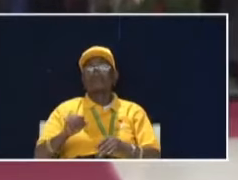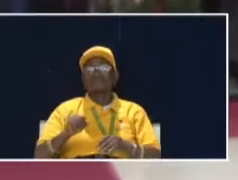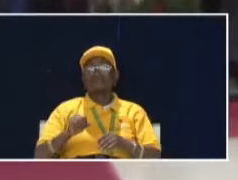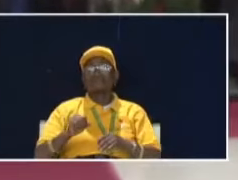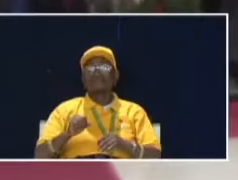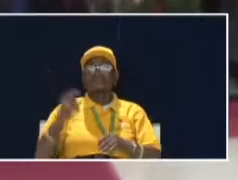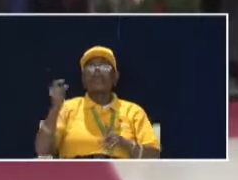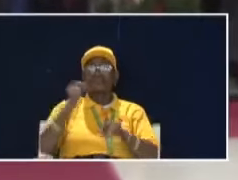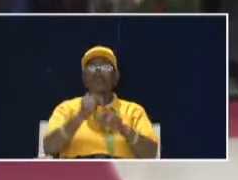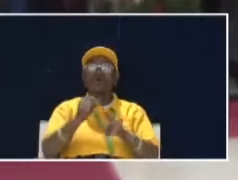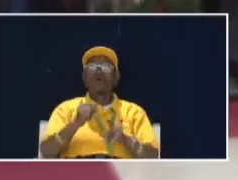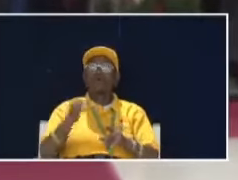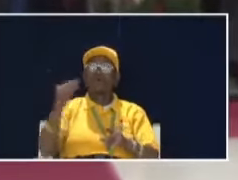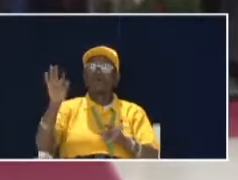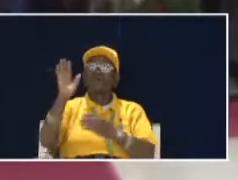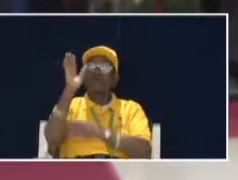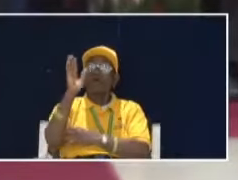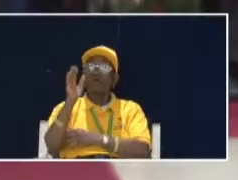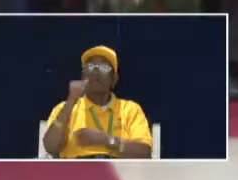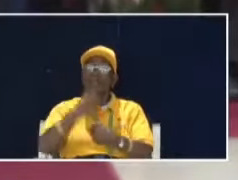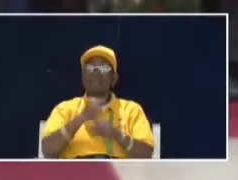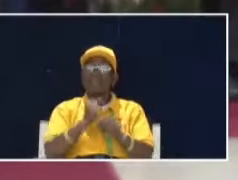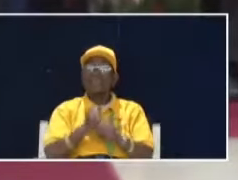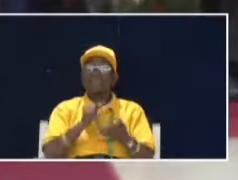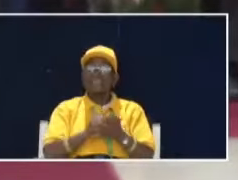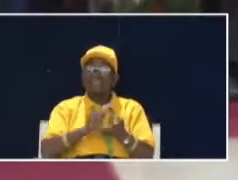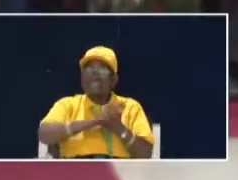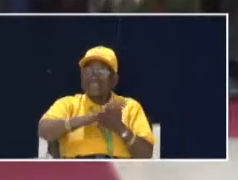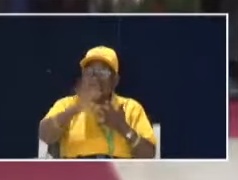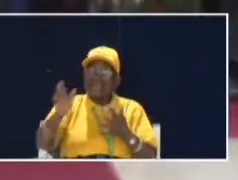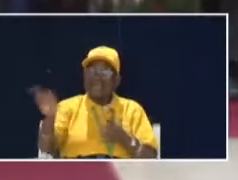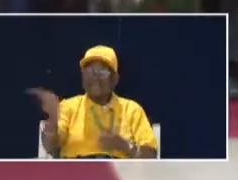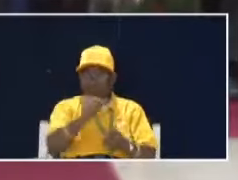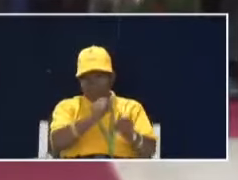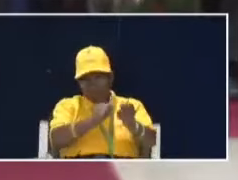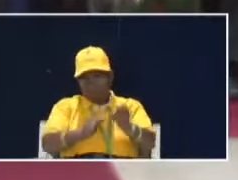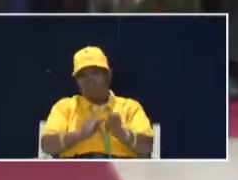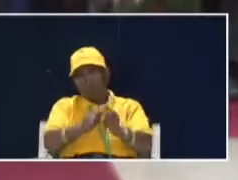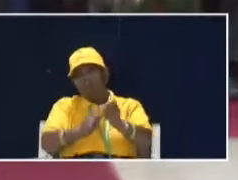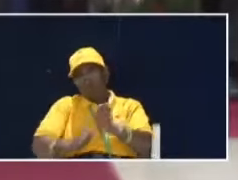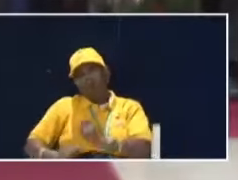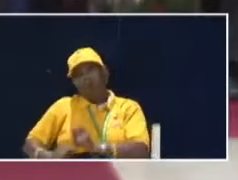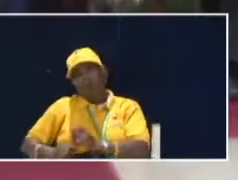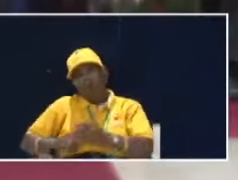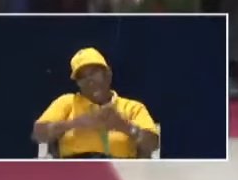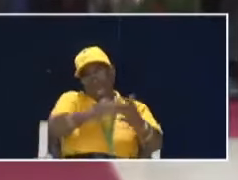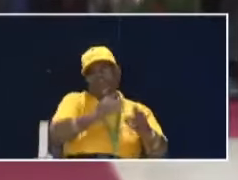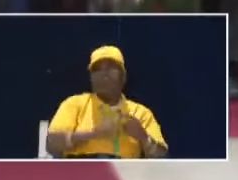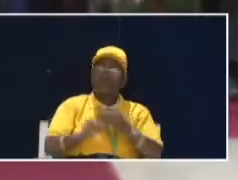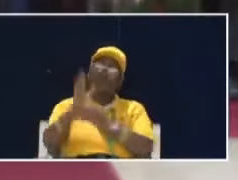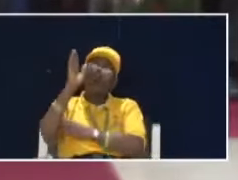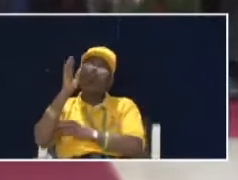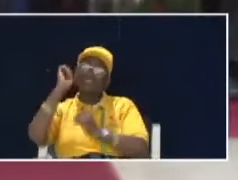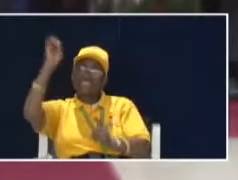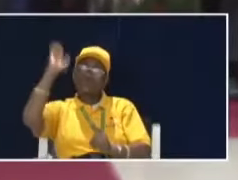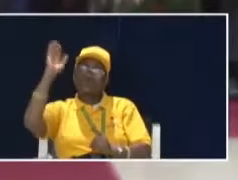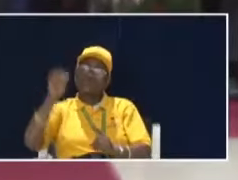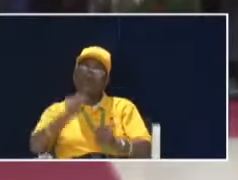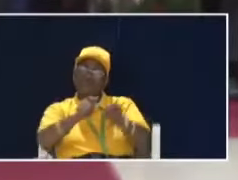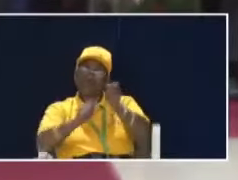The word of God made it abundantly clear. You draw near to God, he will draw near you.